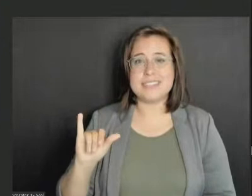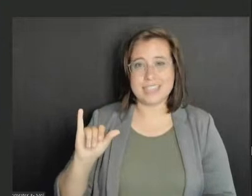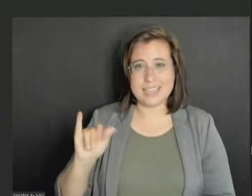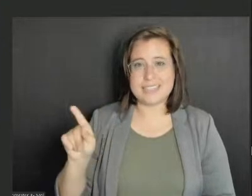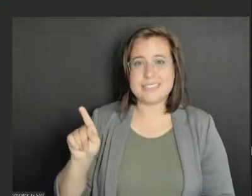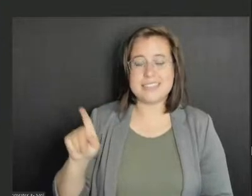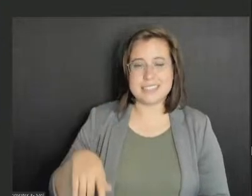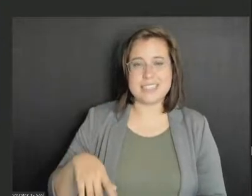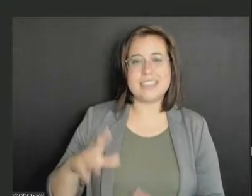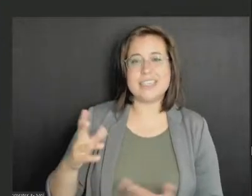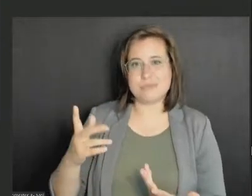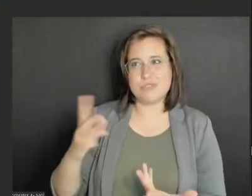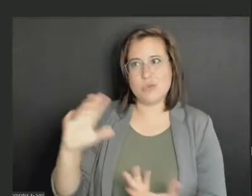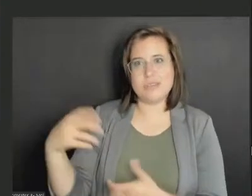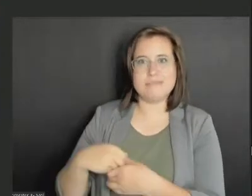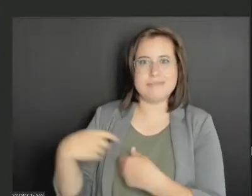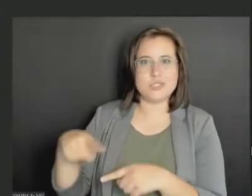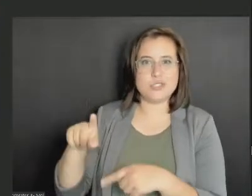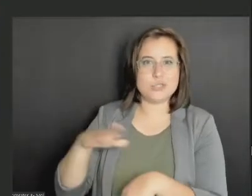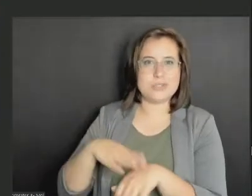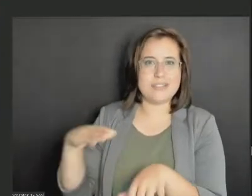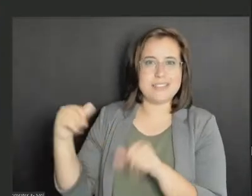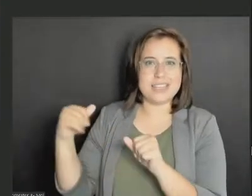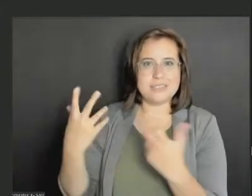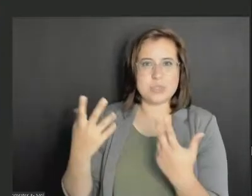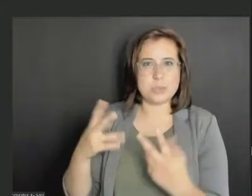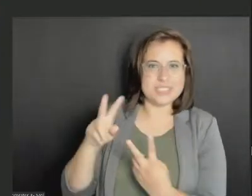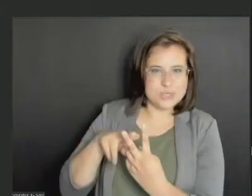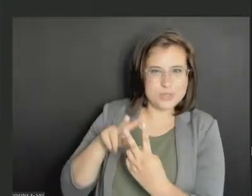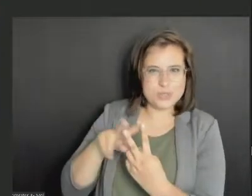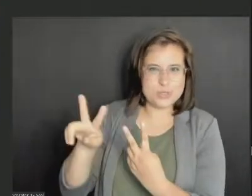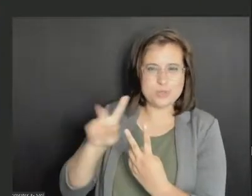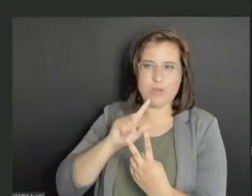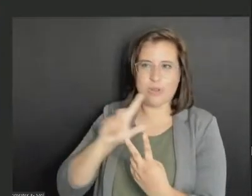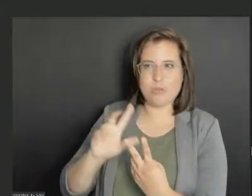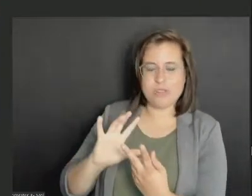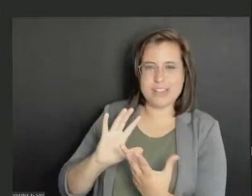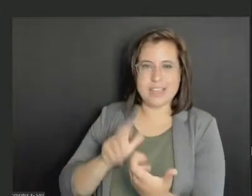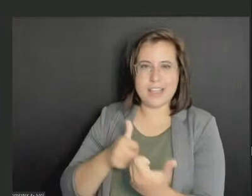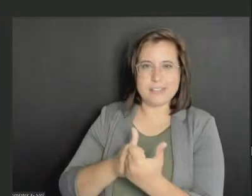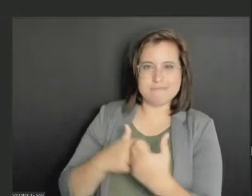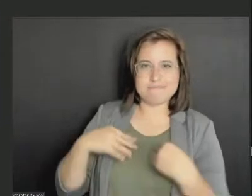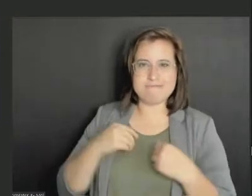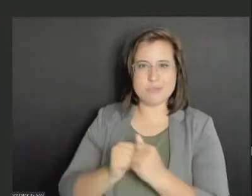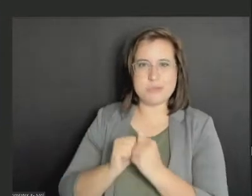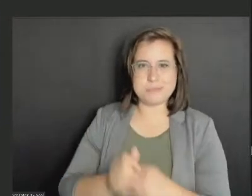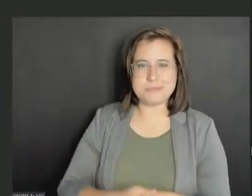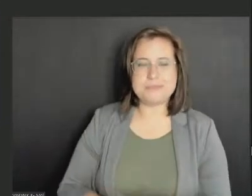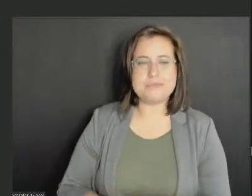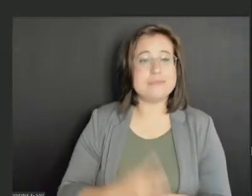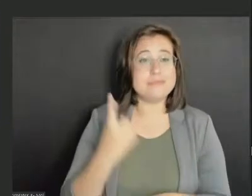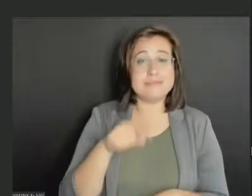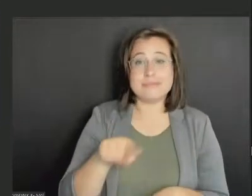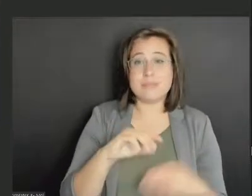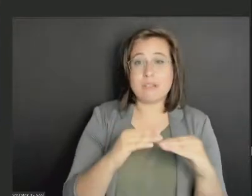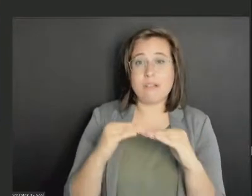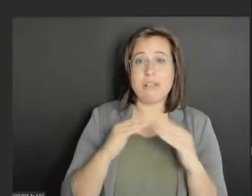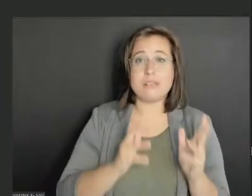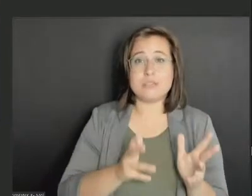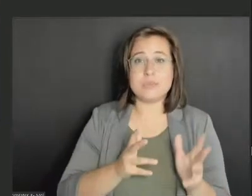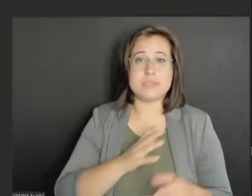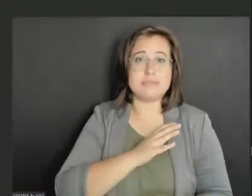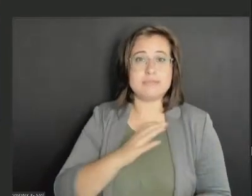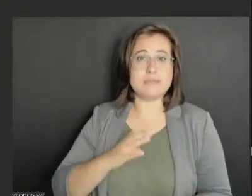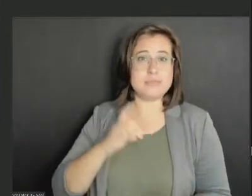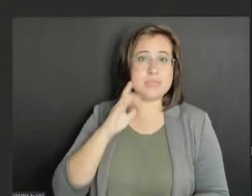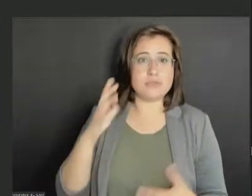she was on leave. So it was a dynamic duo. To my colleagues and the rest of the committee for weighing in on